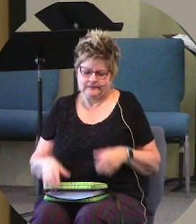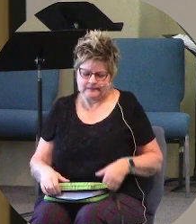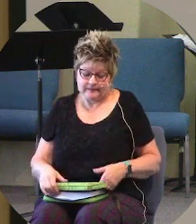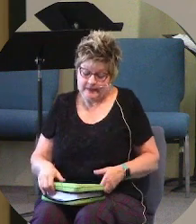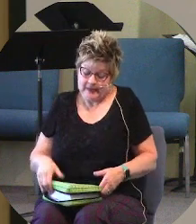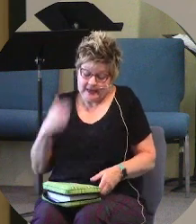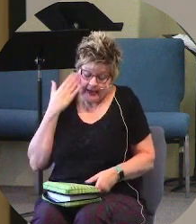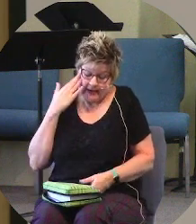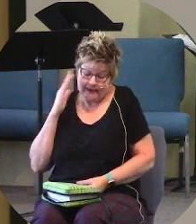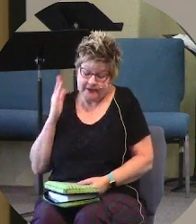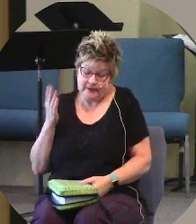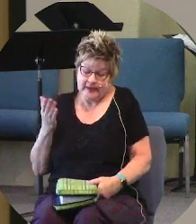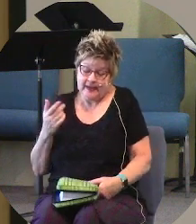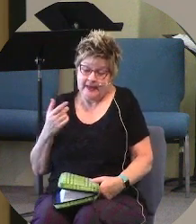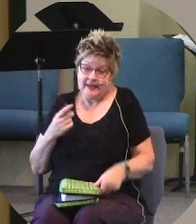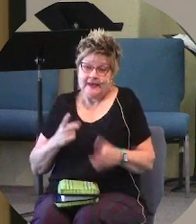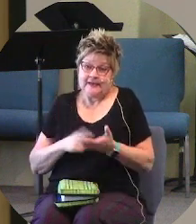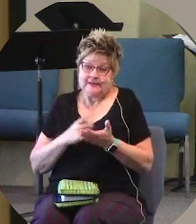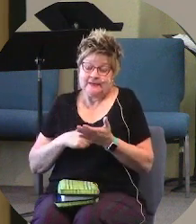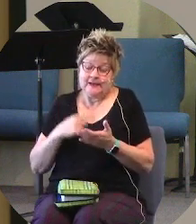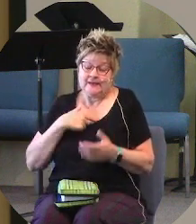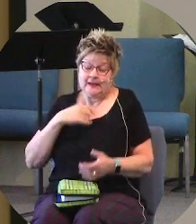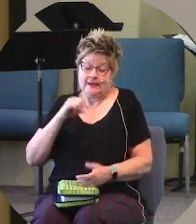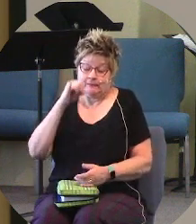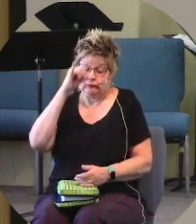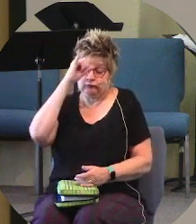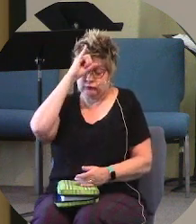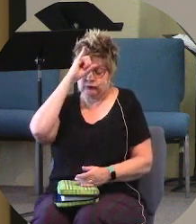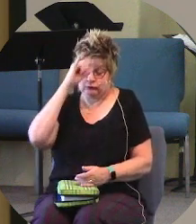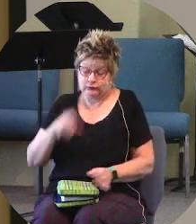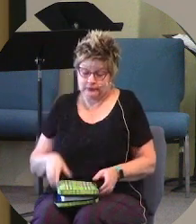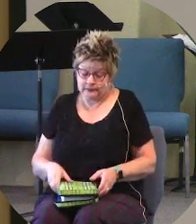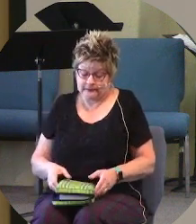I don't know about you, sometimes I'm a real idiot.